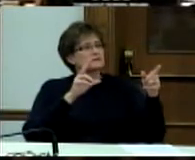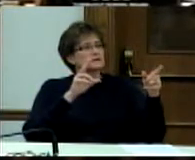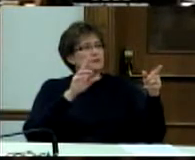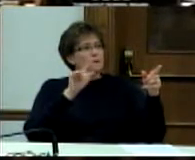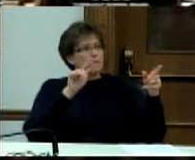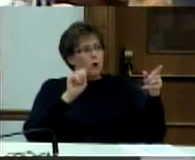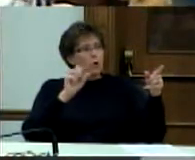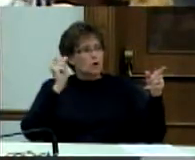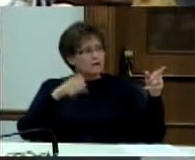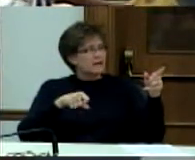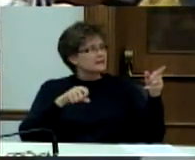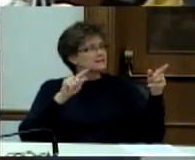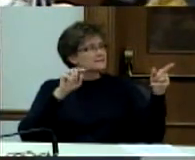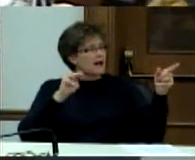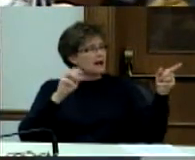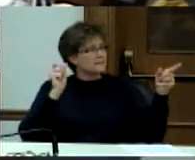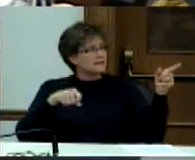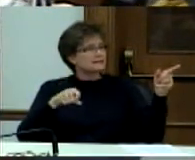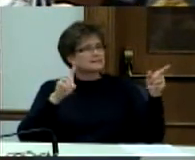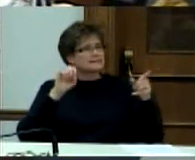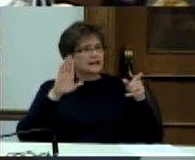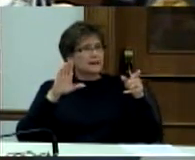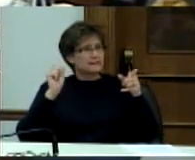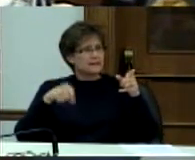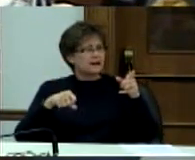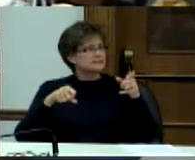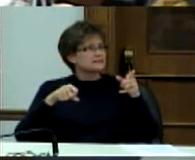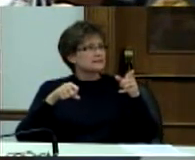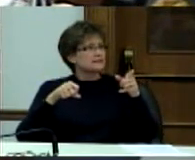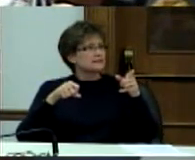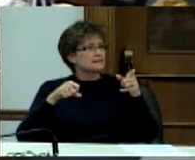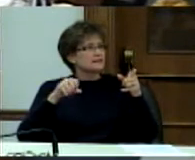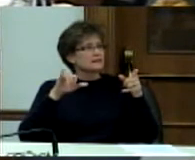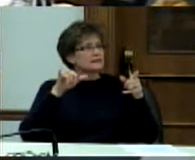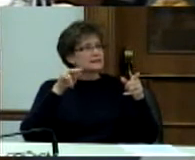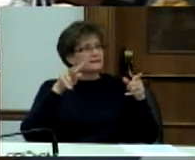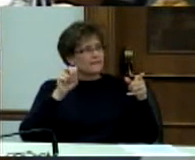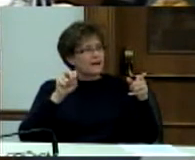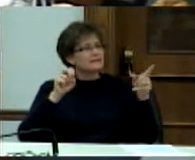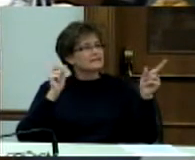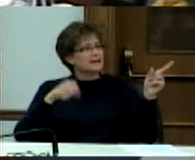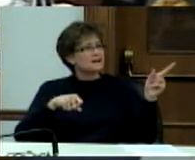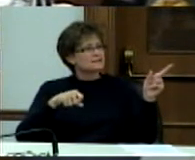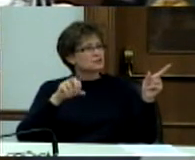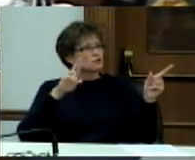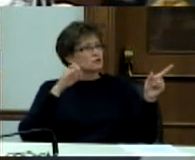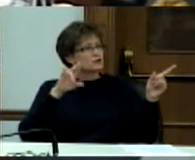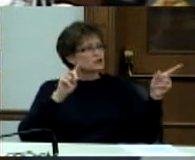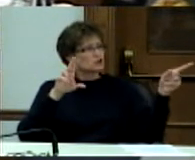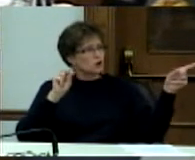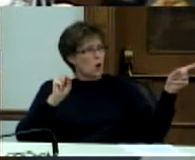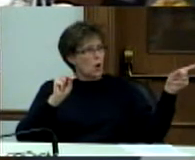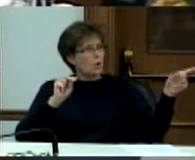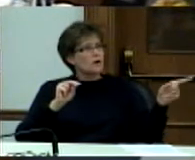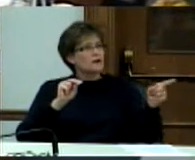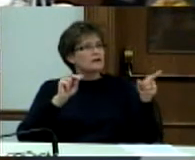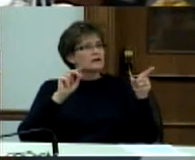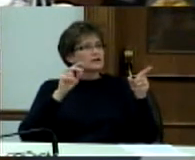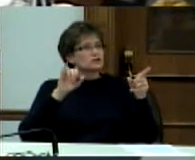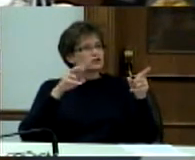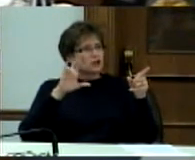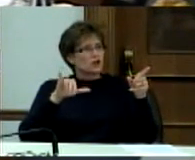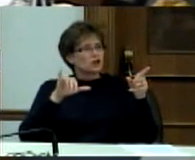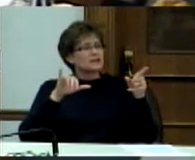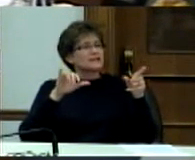vote aye. Tom Casper, Aye. Deb Davis, Aye. Yvette Marthaler, Aye. Richard Olson, No.